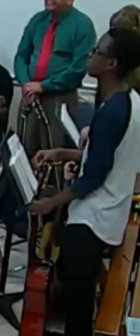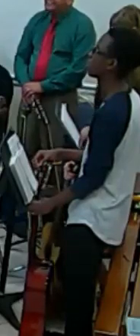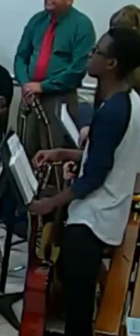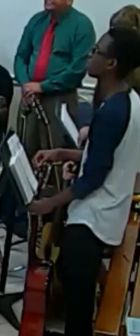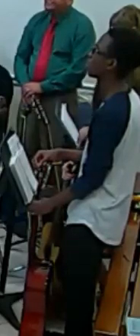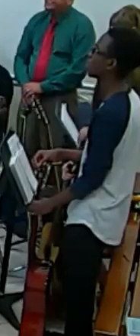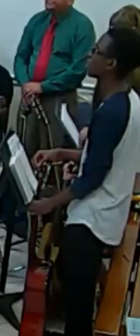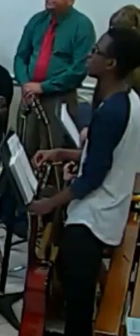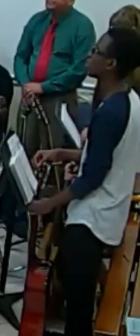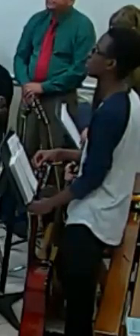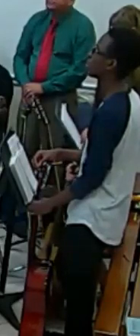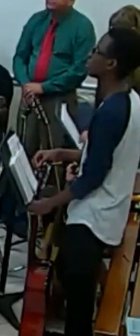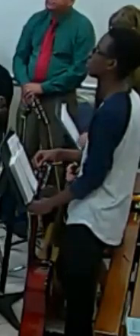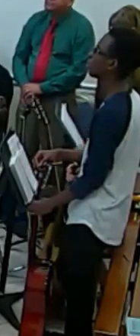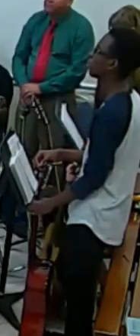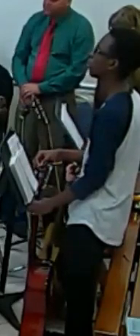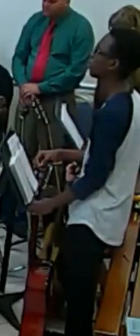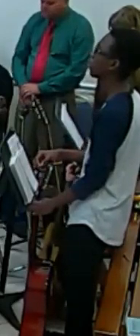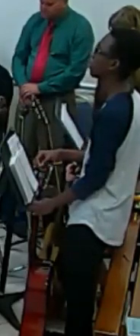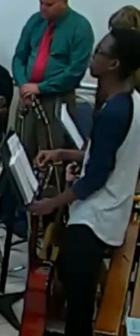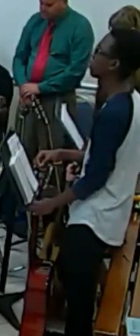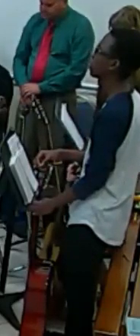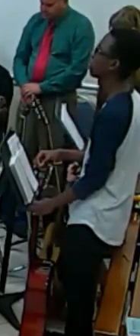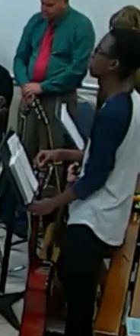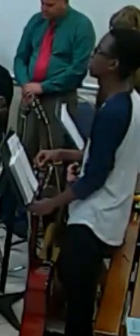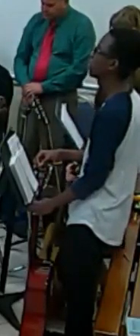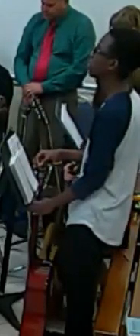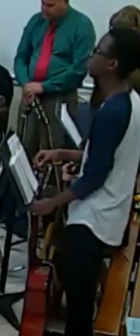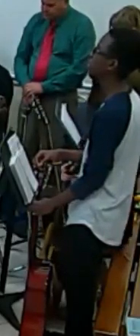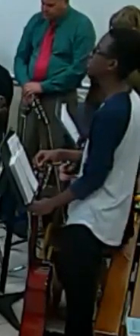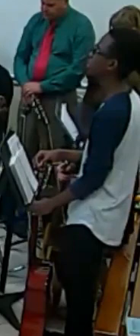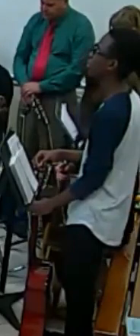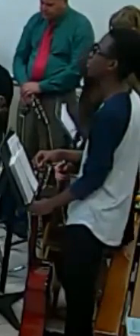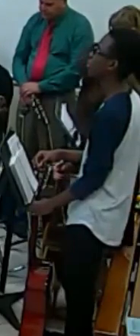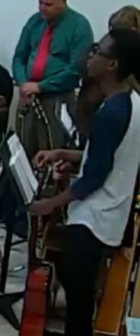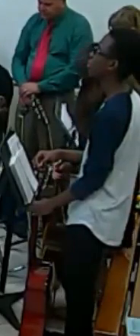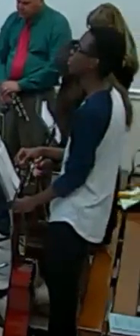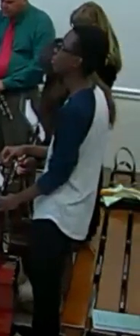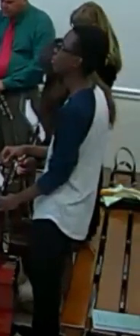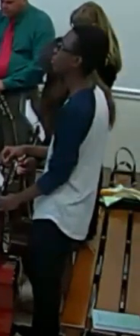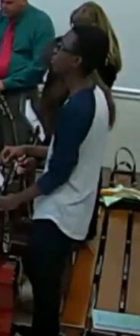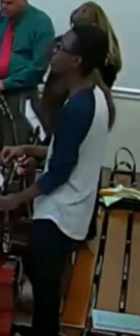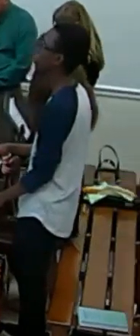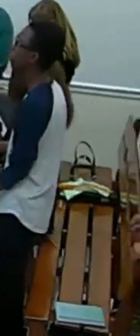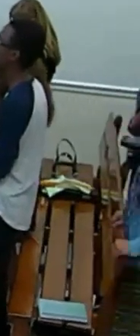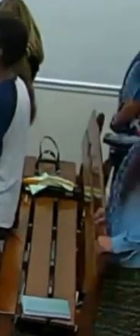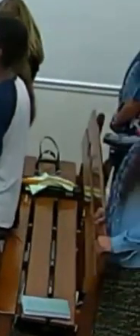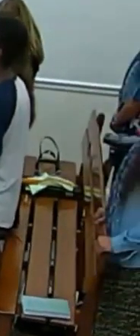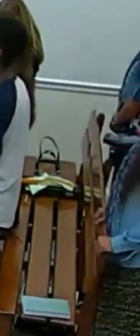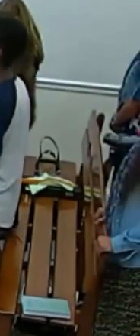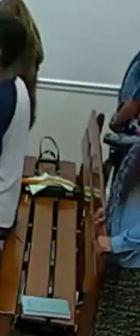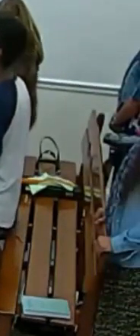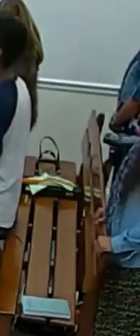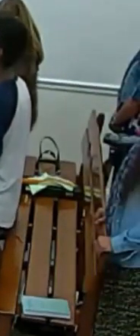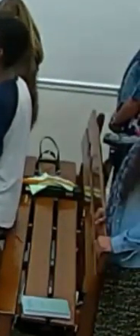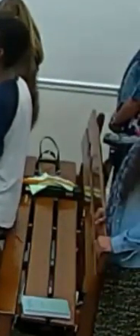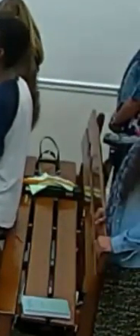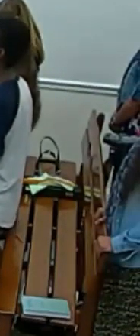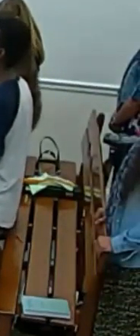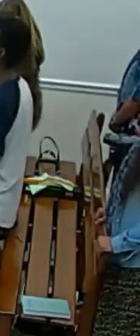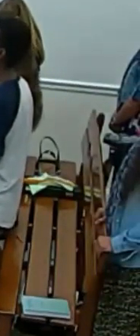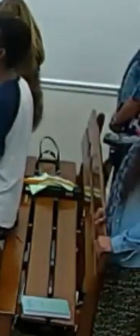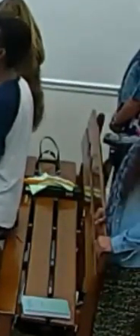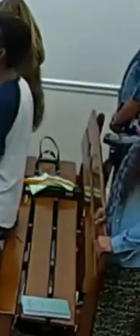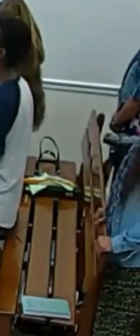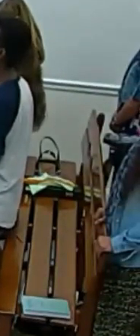why we thank you, Lord. We praise you. Because you're holy. You're perfect, Lord. You're a perfect